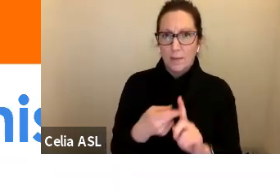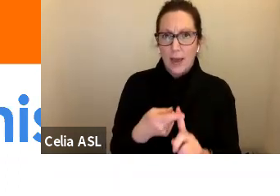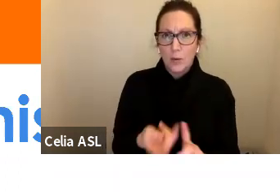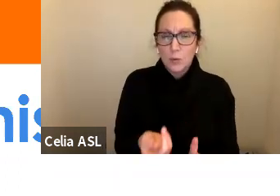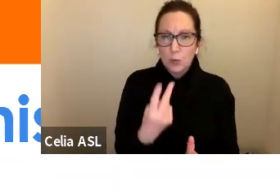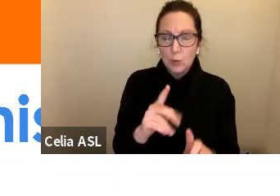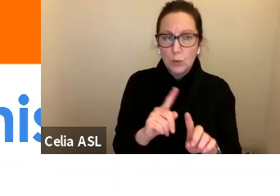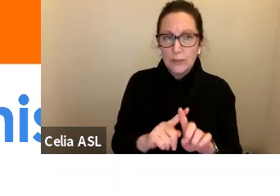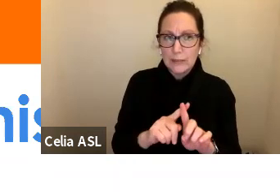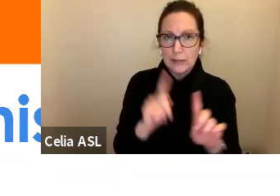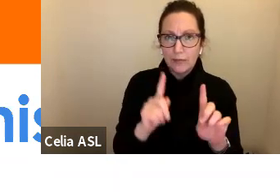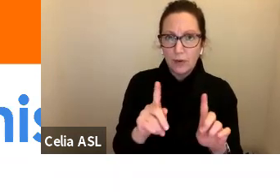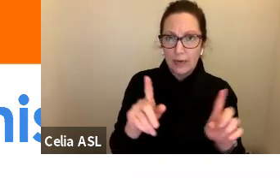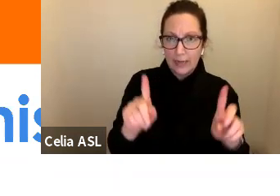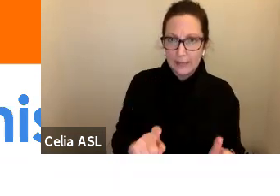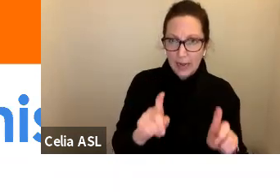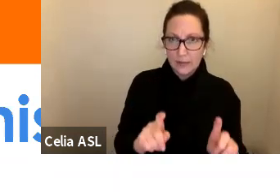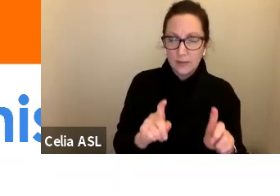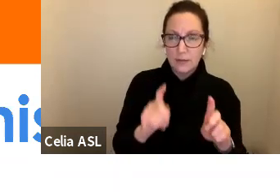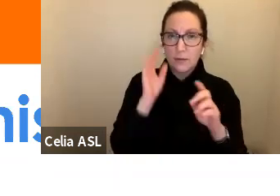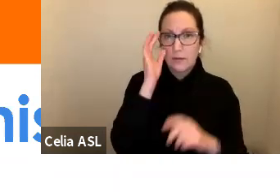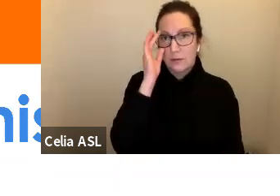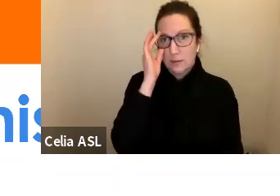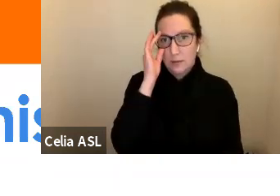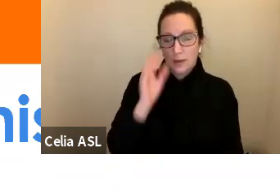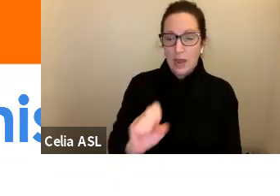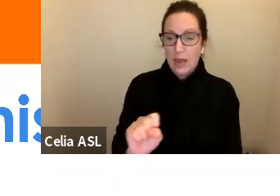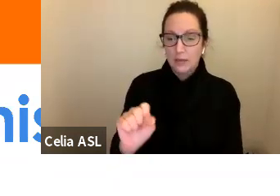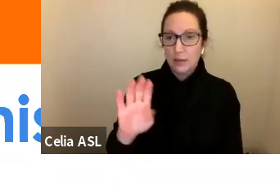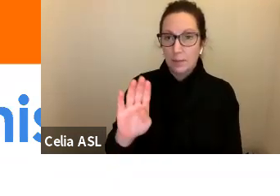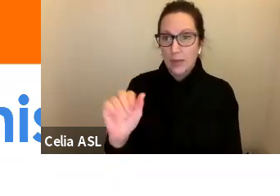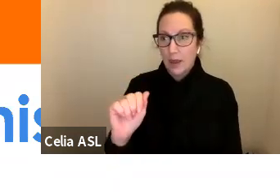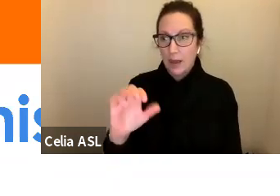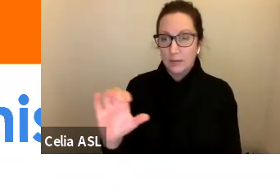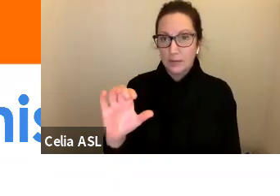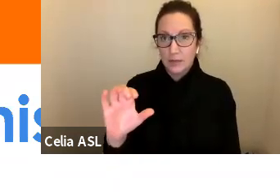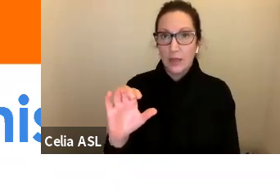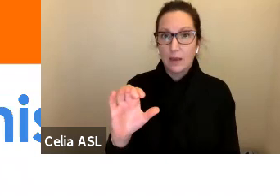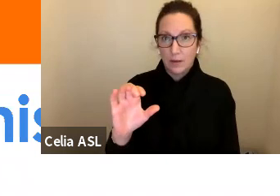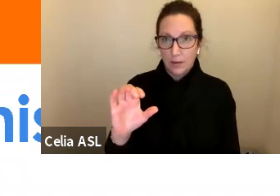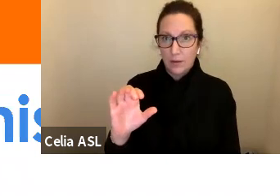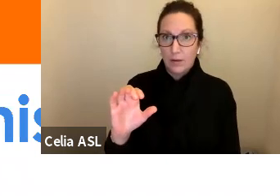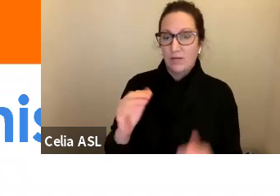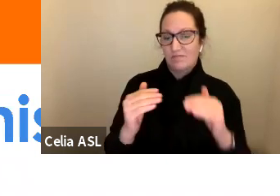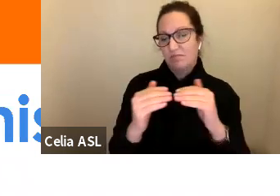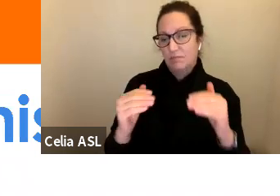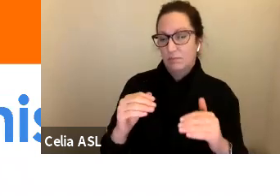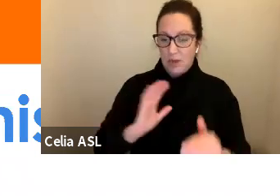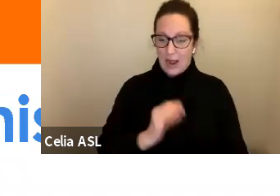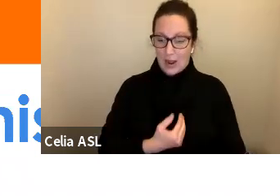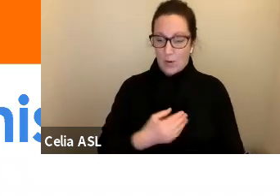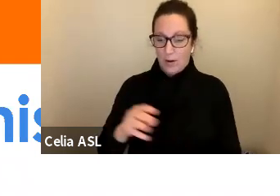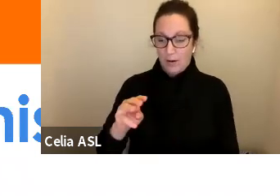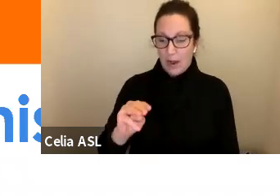this policy, the use of, I imagine that the SBAC is, since it's equivalent to our MCAS, it's probably